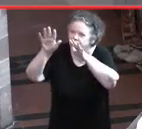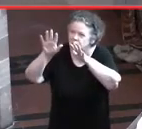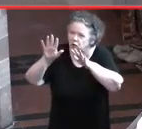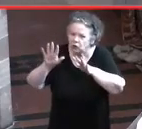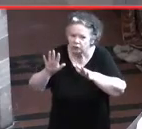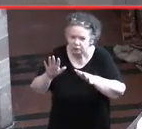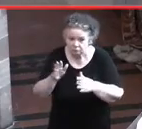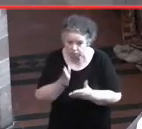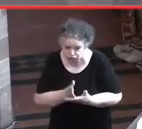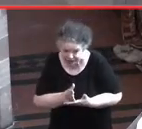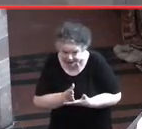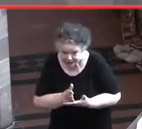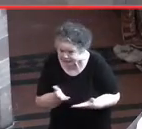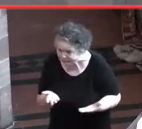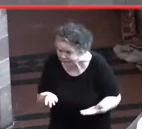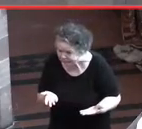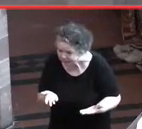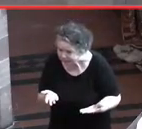Really?